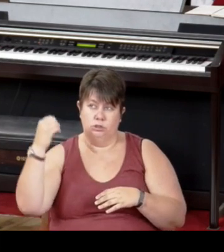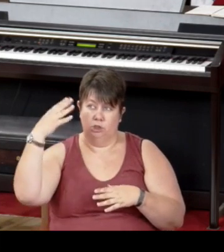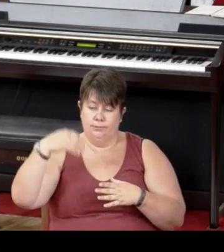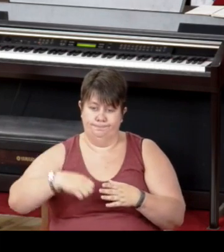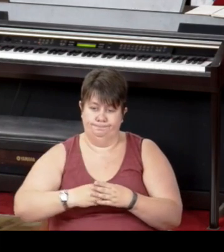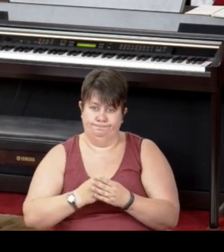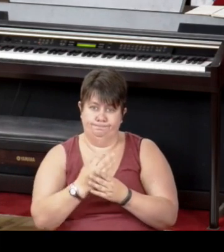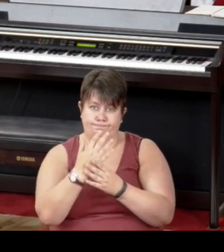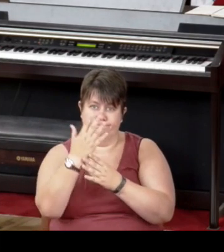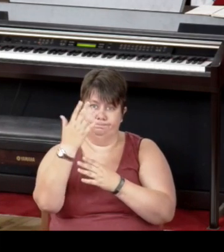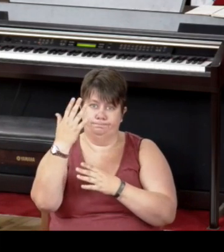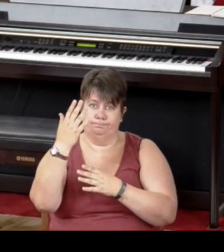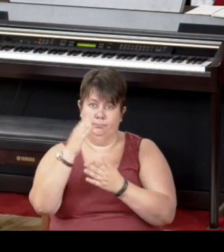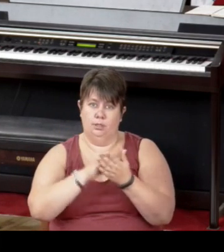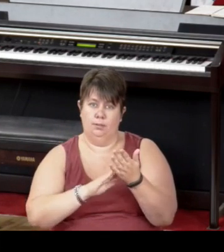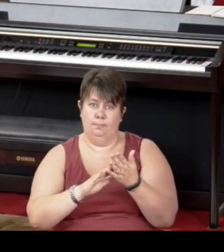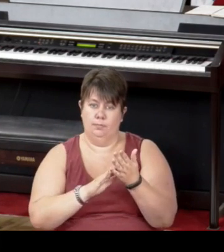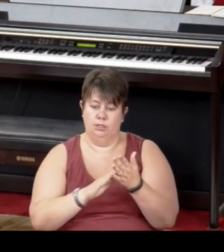to dawn.